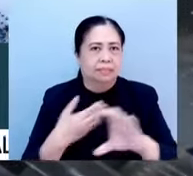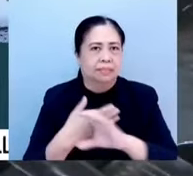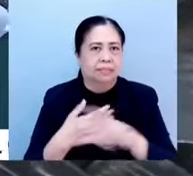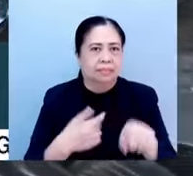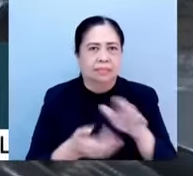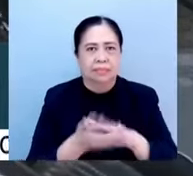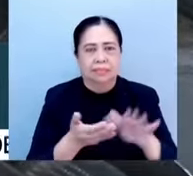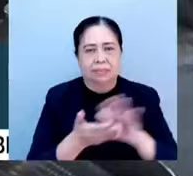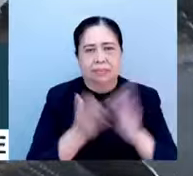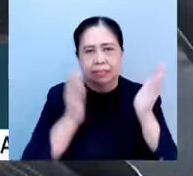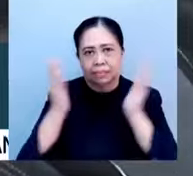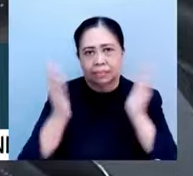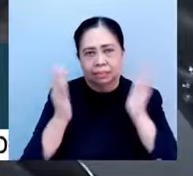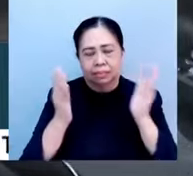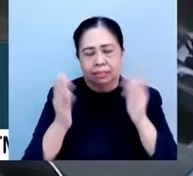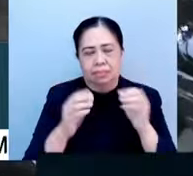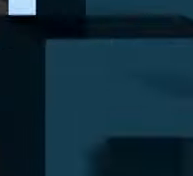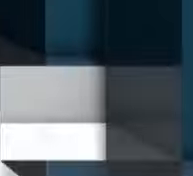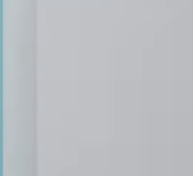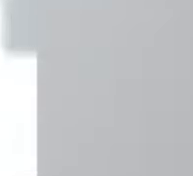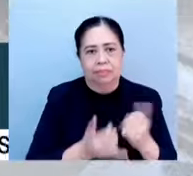service providers.